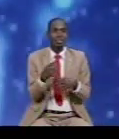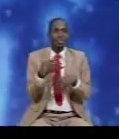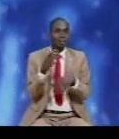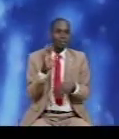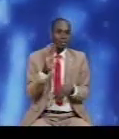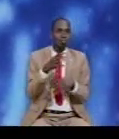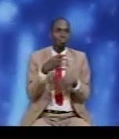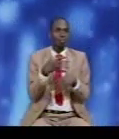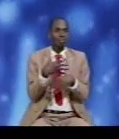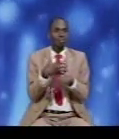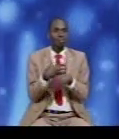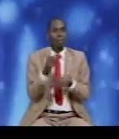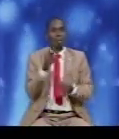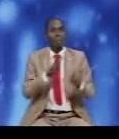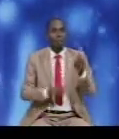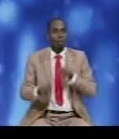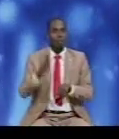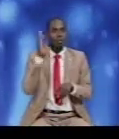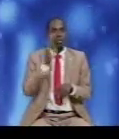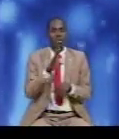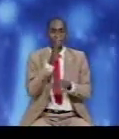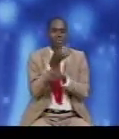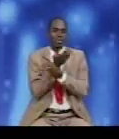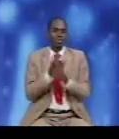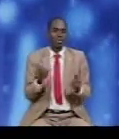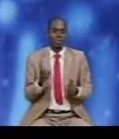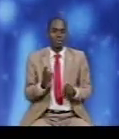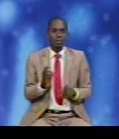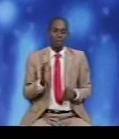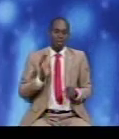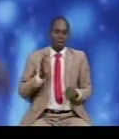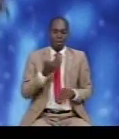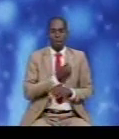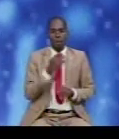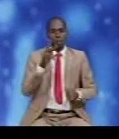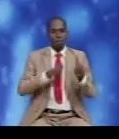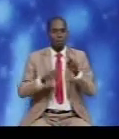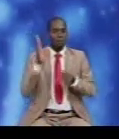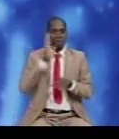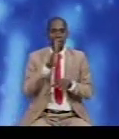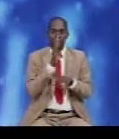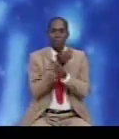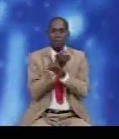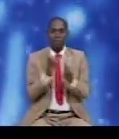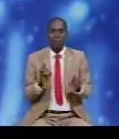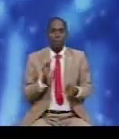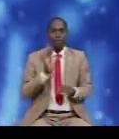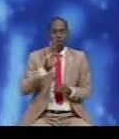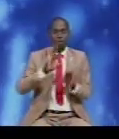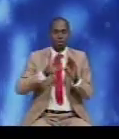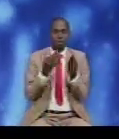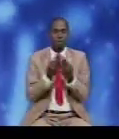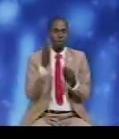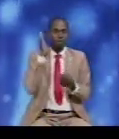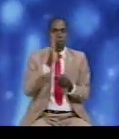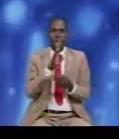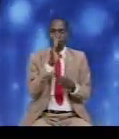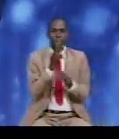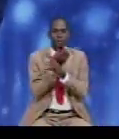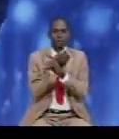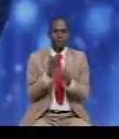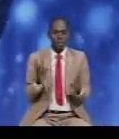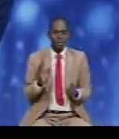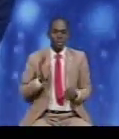be delivered, our people shall be delivered, your family will be delivered,